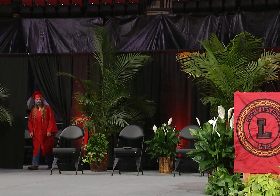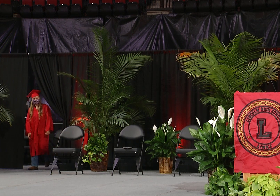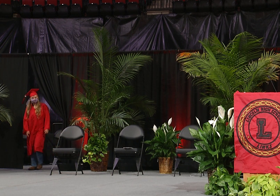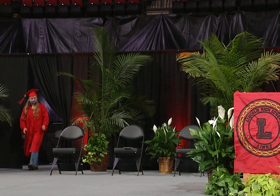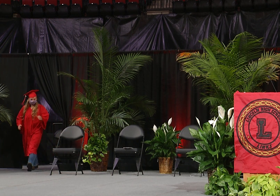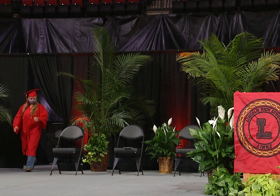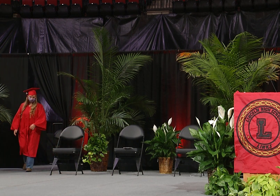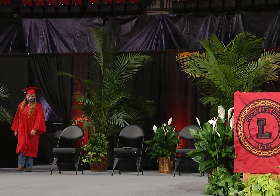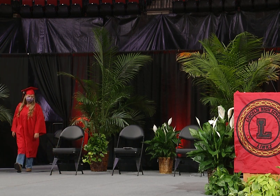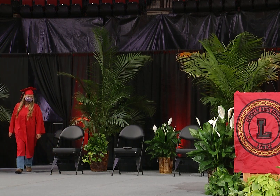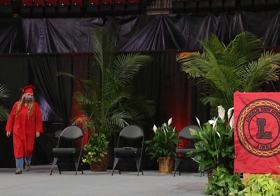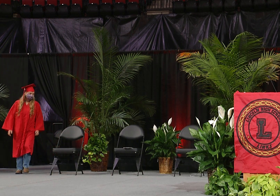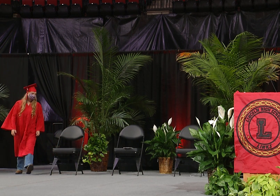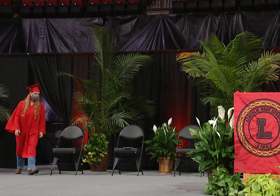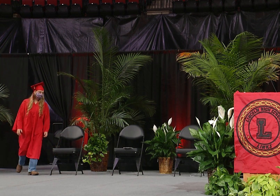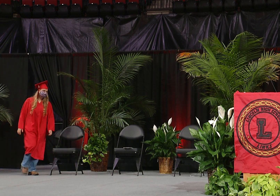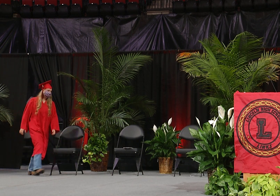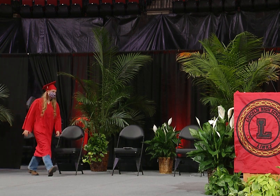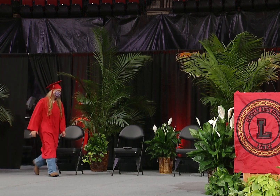Melanie Hornby.